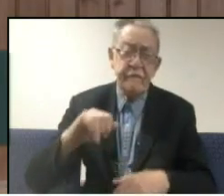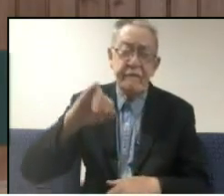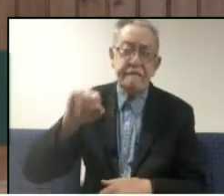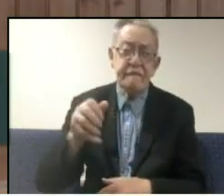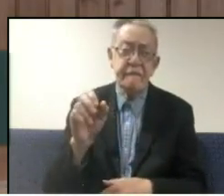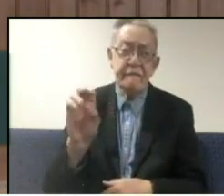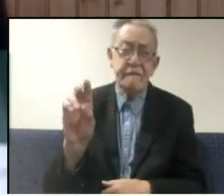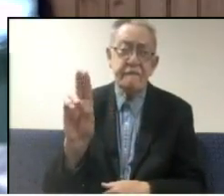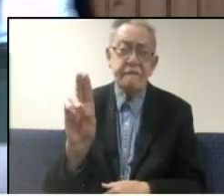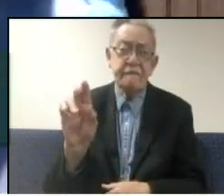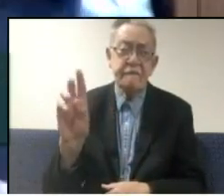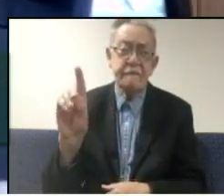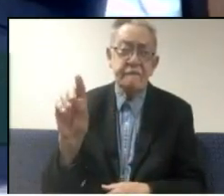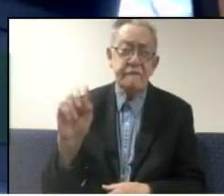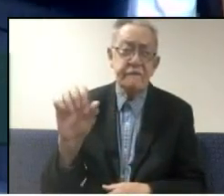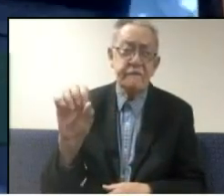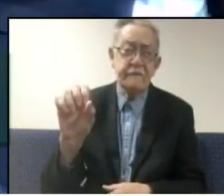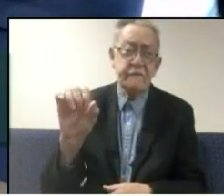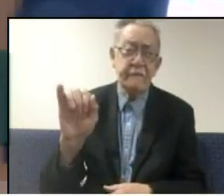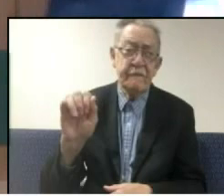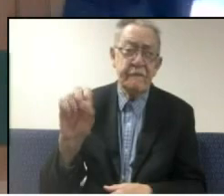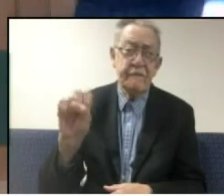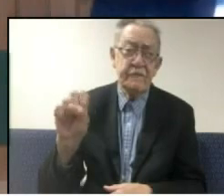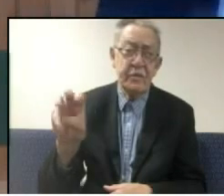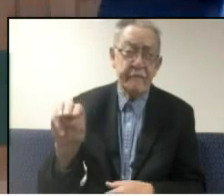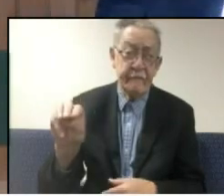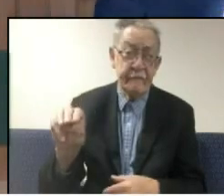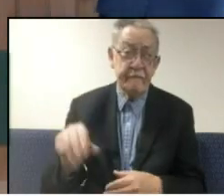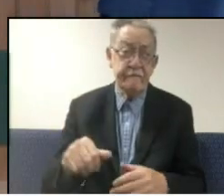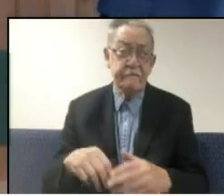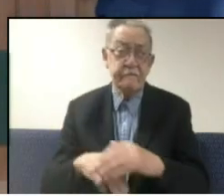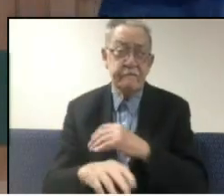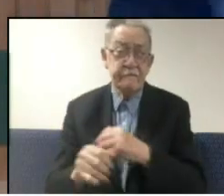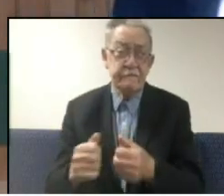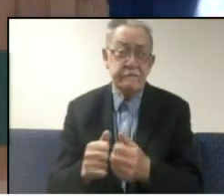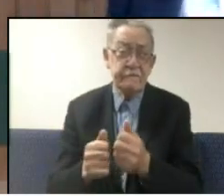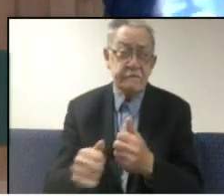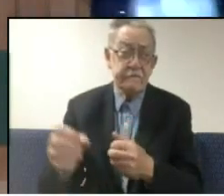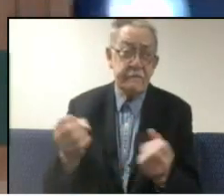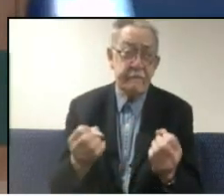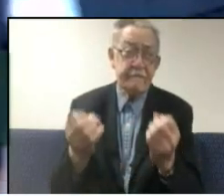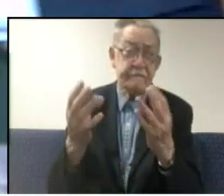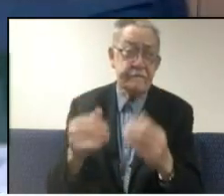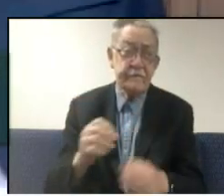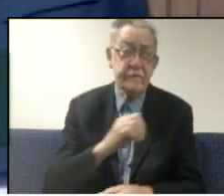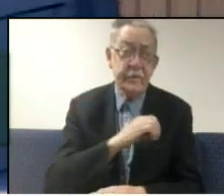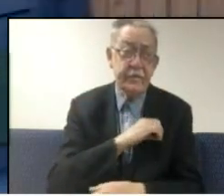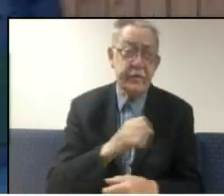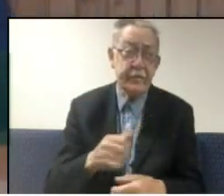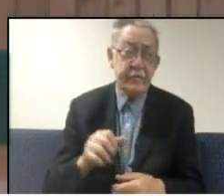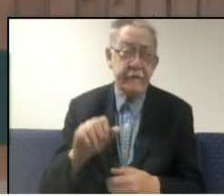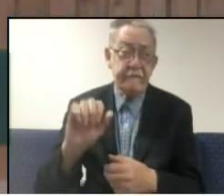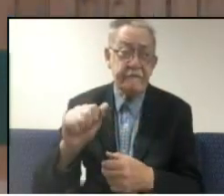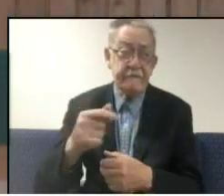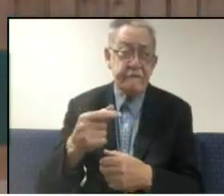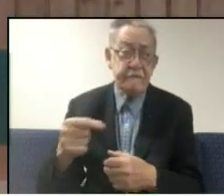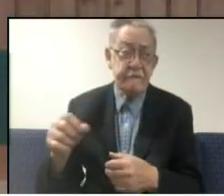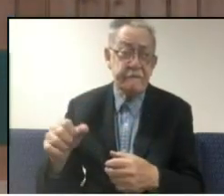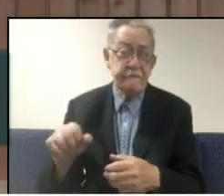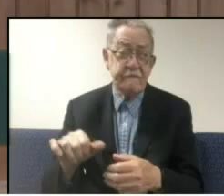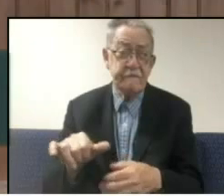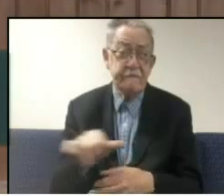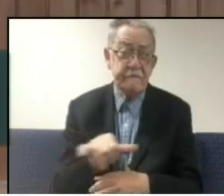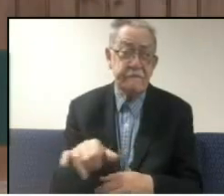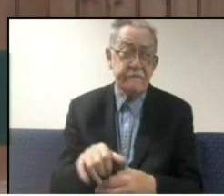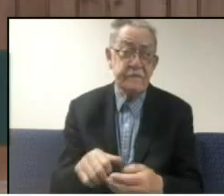it's the Judaizers who've come to Galatia, to those churches, and are influencing them. He says, "Listen, I was advancing in